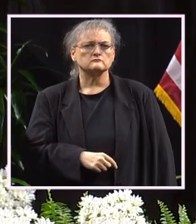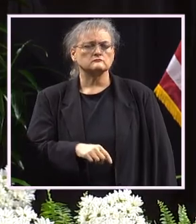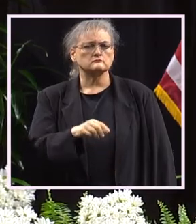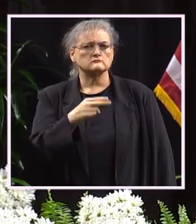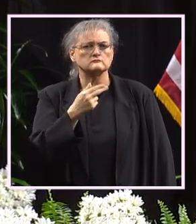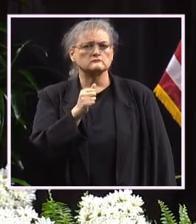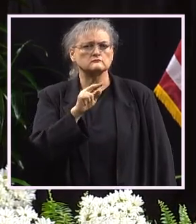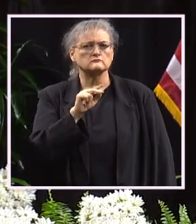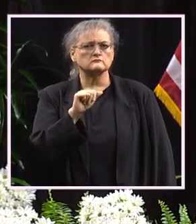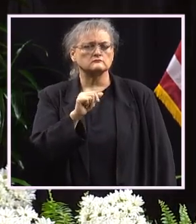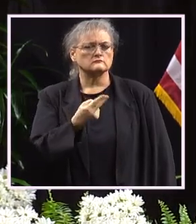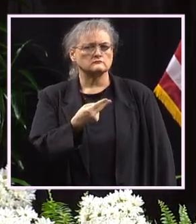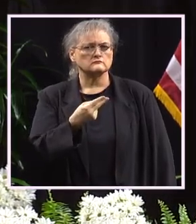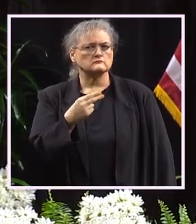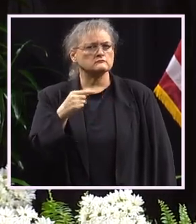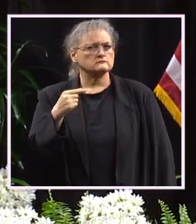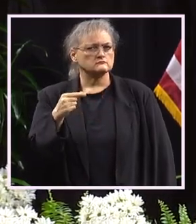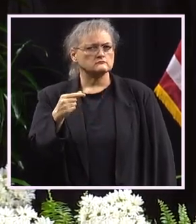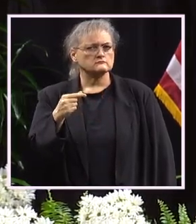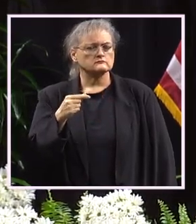Hannah A. Globe.